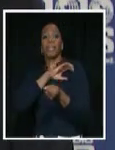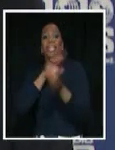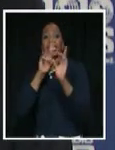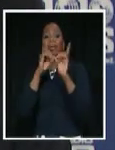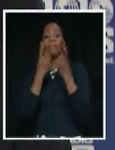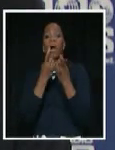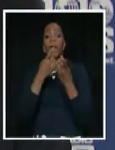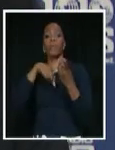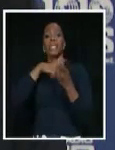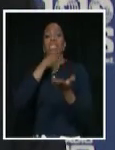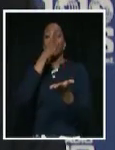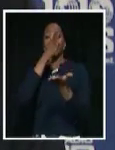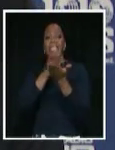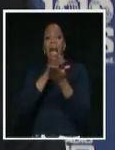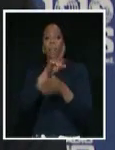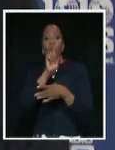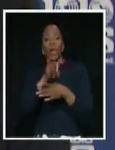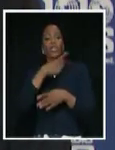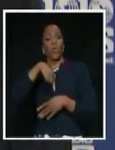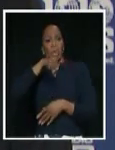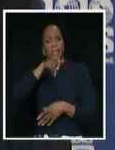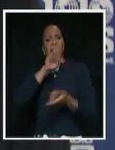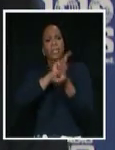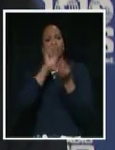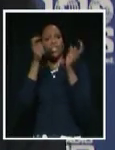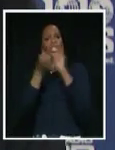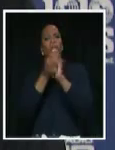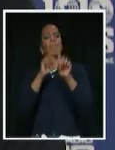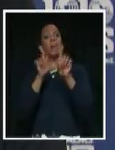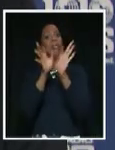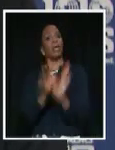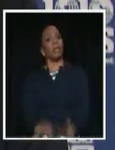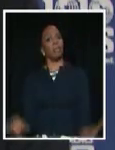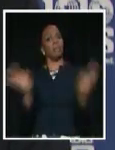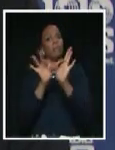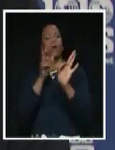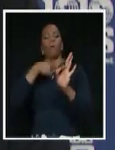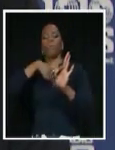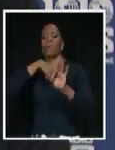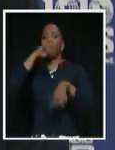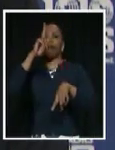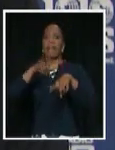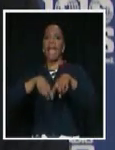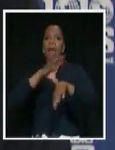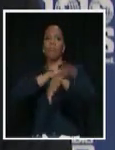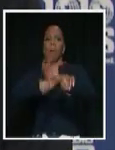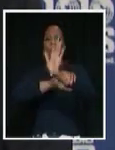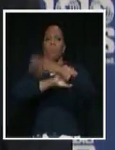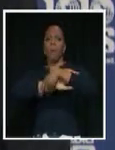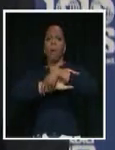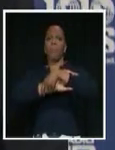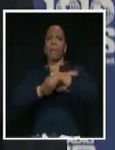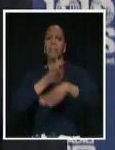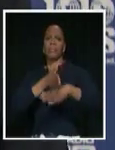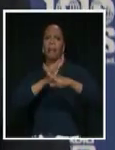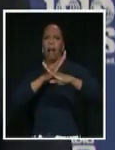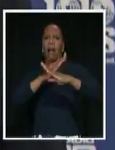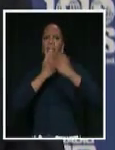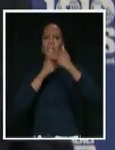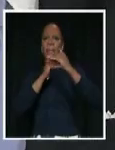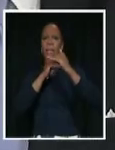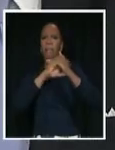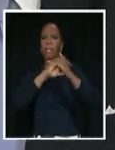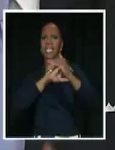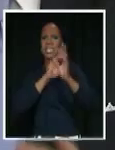and frisk. We need to actually change it. But what's more important is that we cannot handcuff the police department. Mr. de